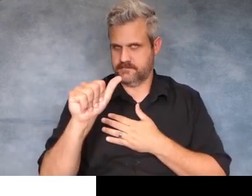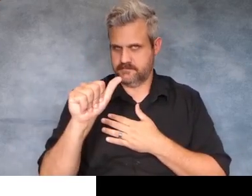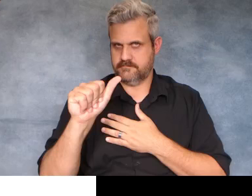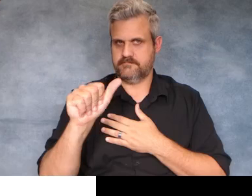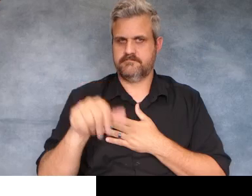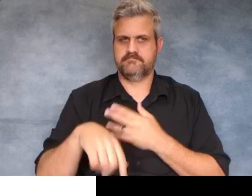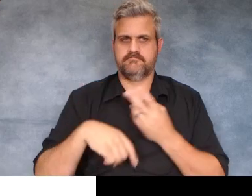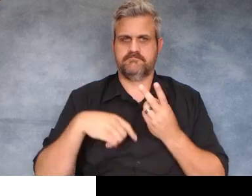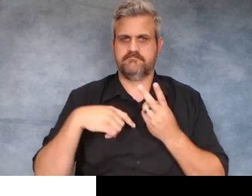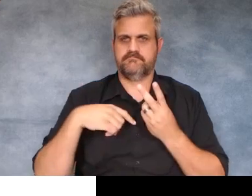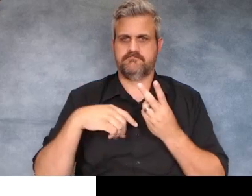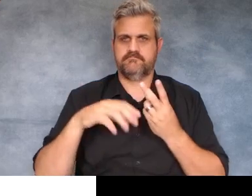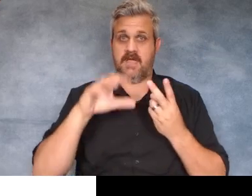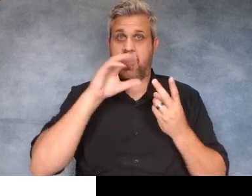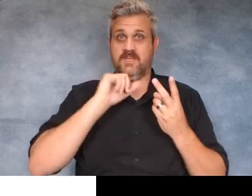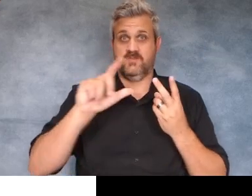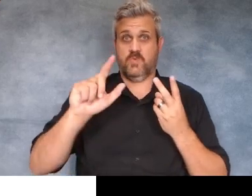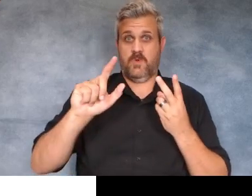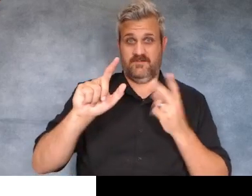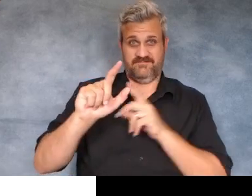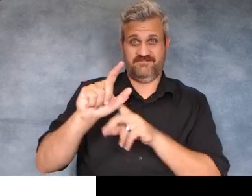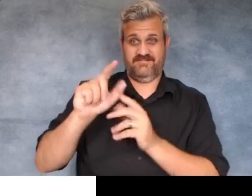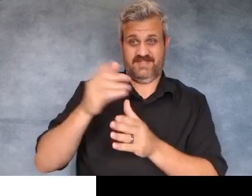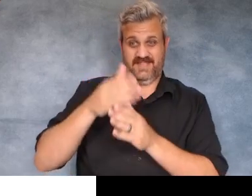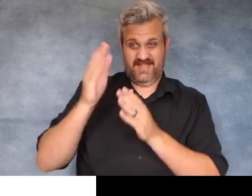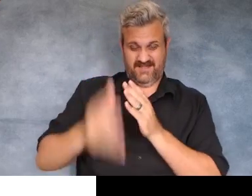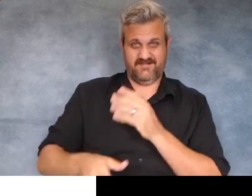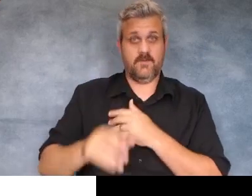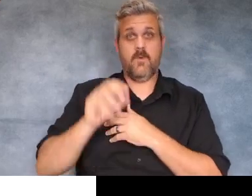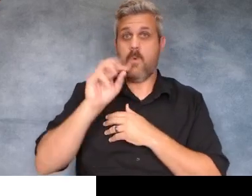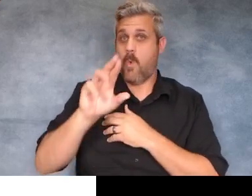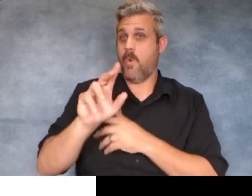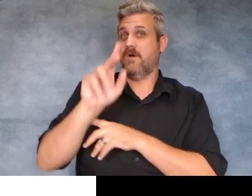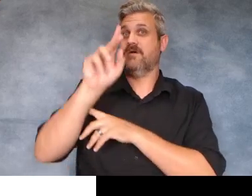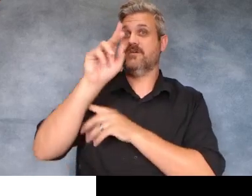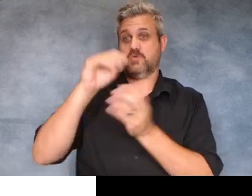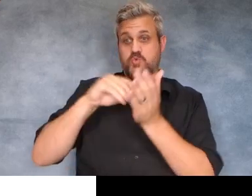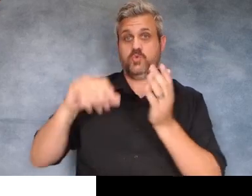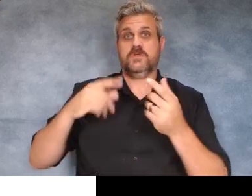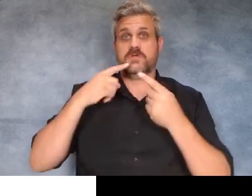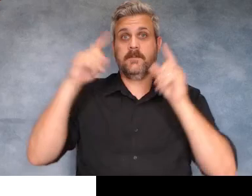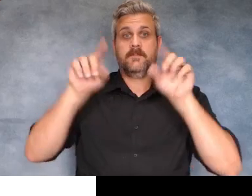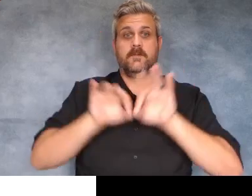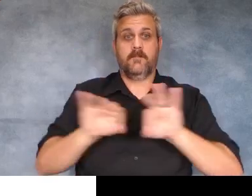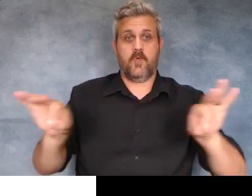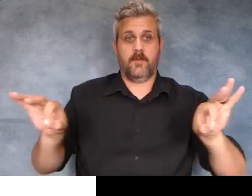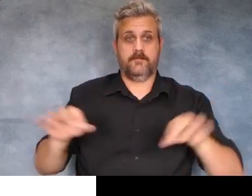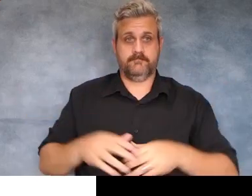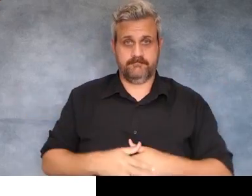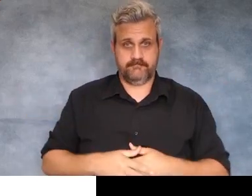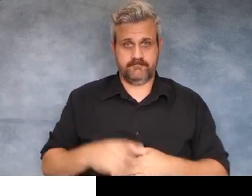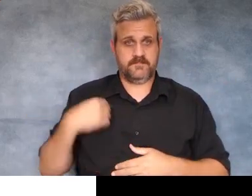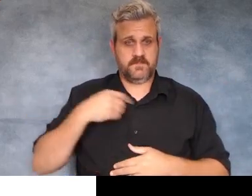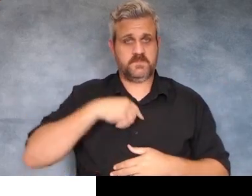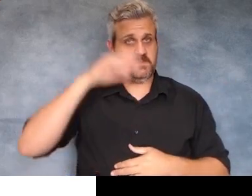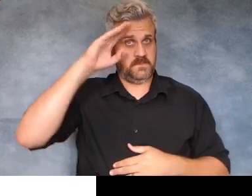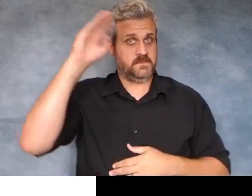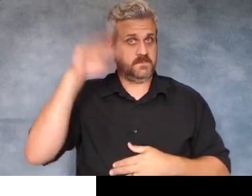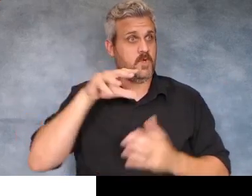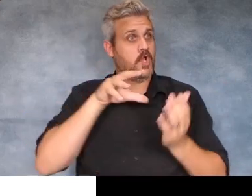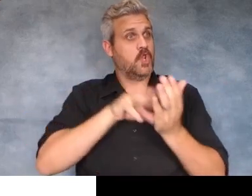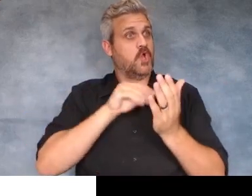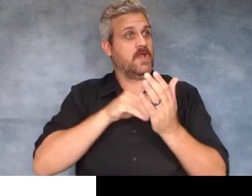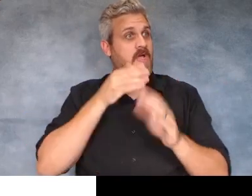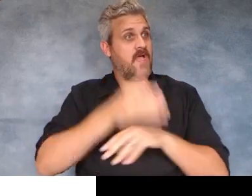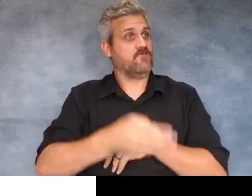at age 21 in Kentucky, or at the time when your student obtains a diploma. We know that learning beyond high school leads